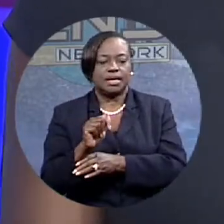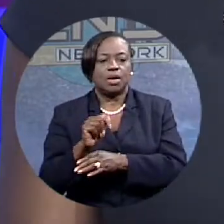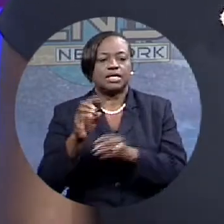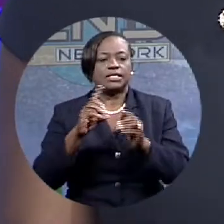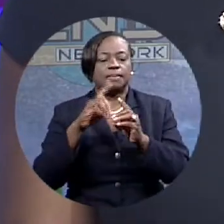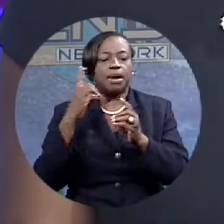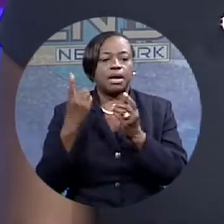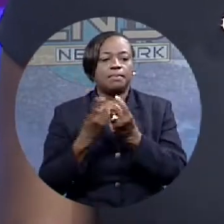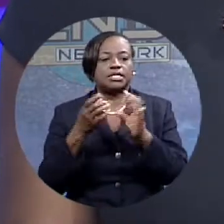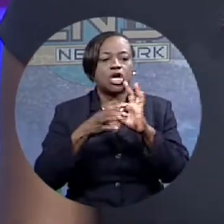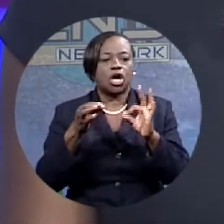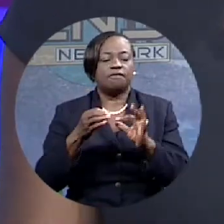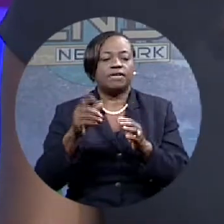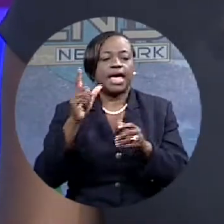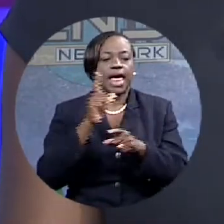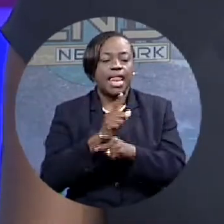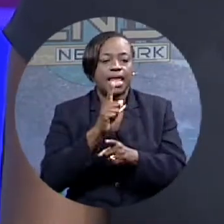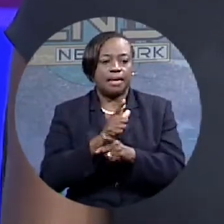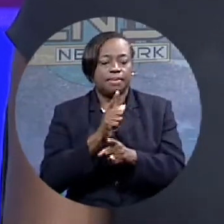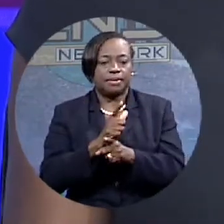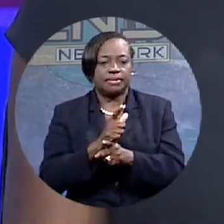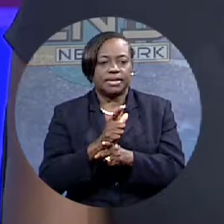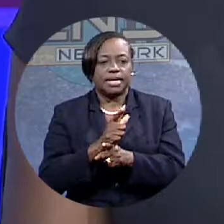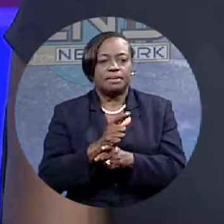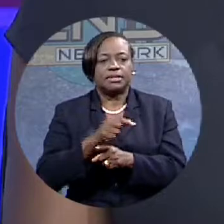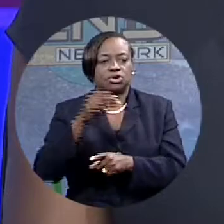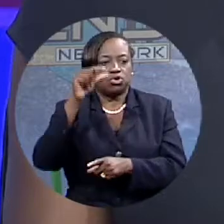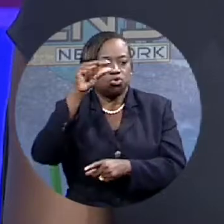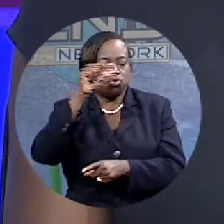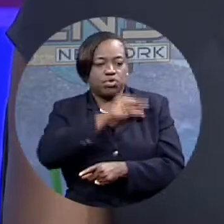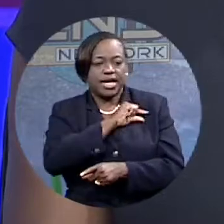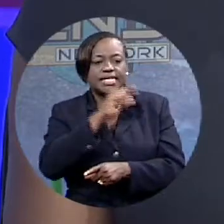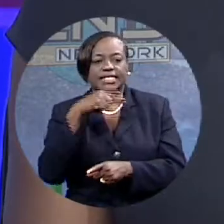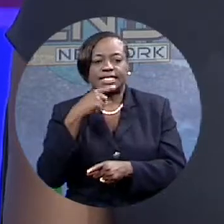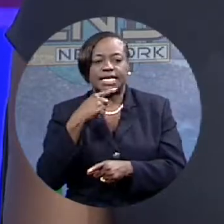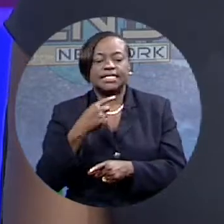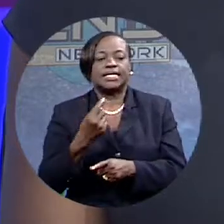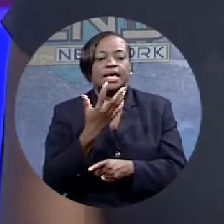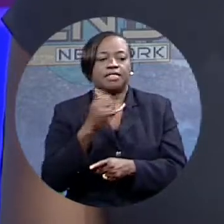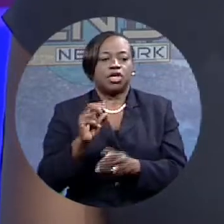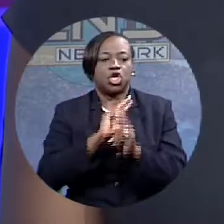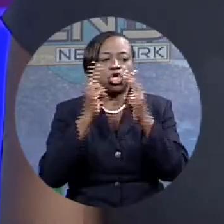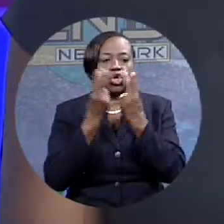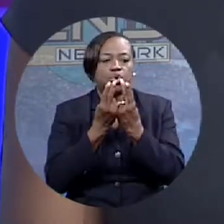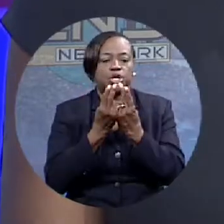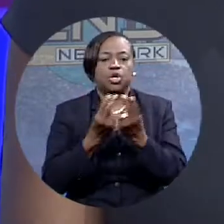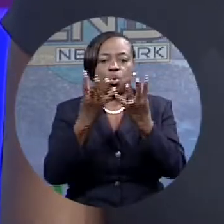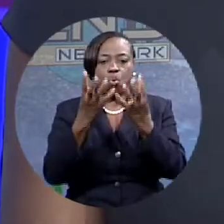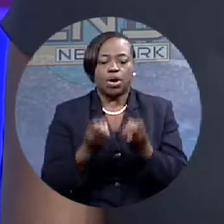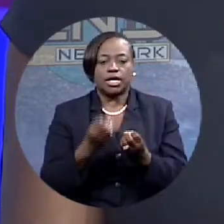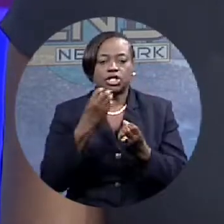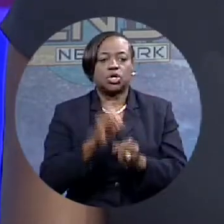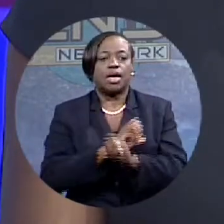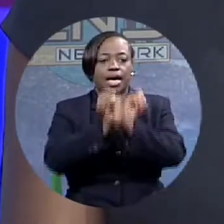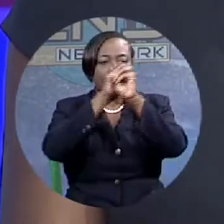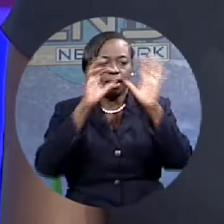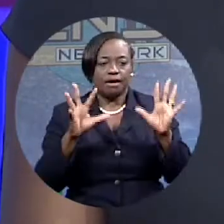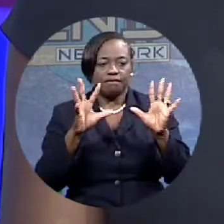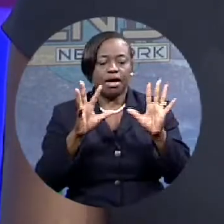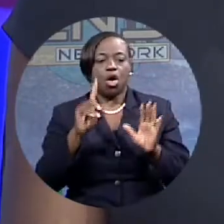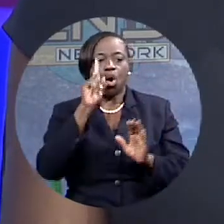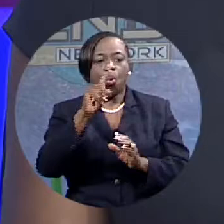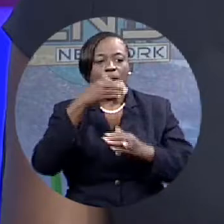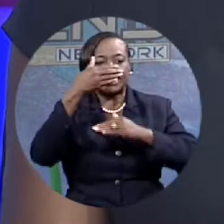President Stefano Green says what the union was most keen on clarifying was whether one side had the right to unilaterally vary the terms